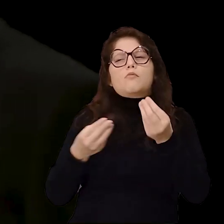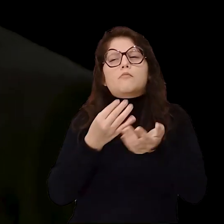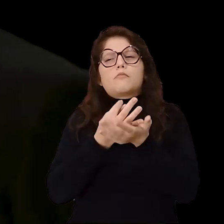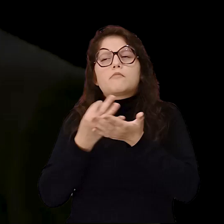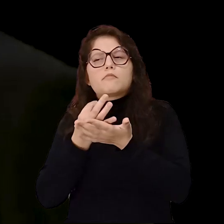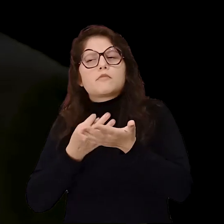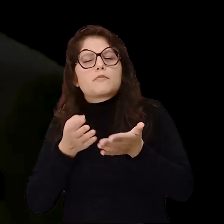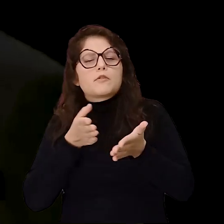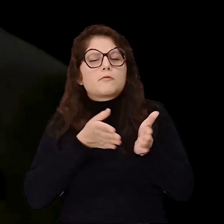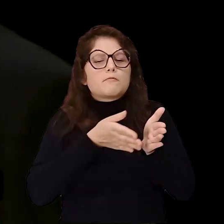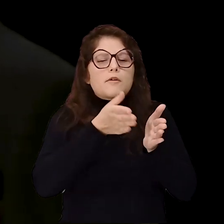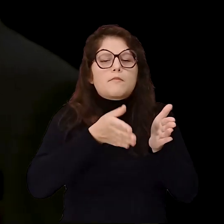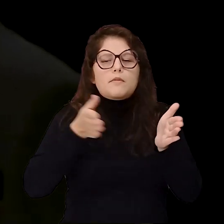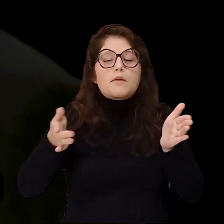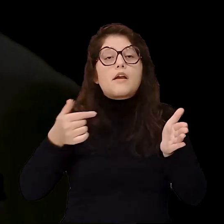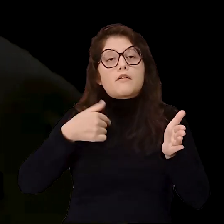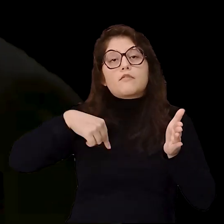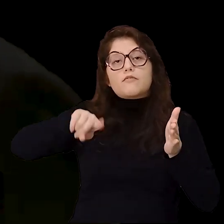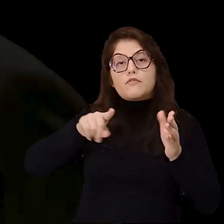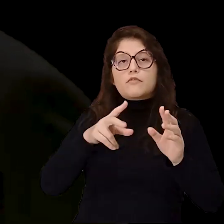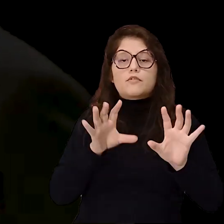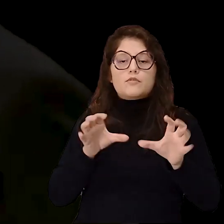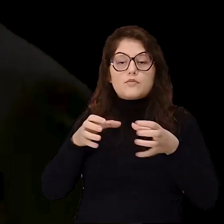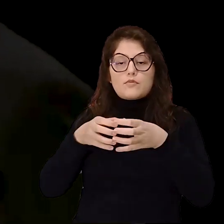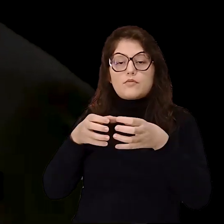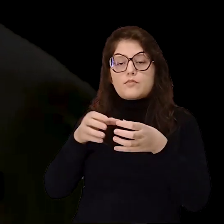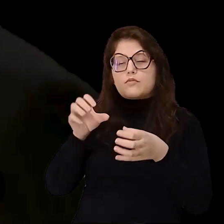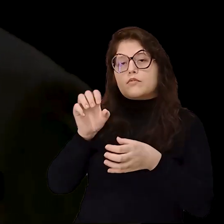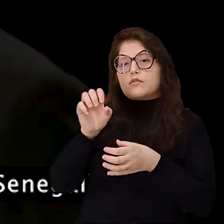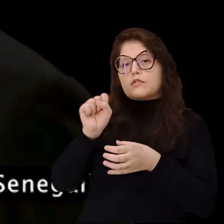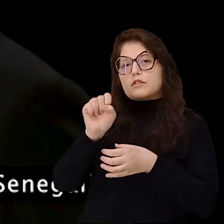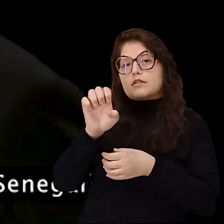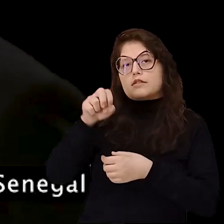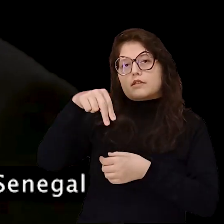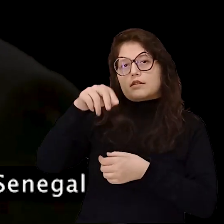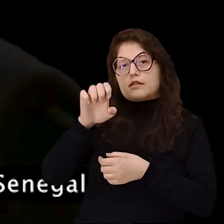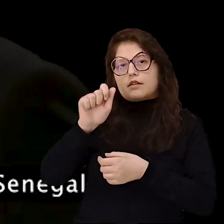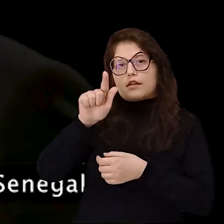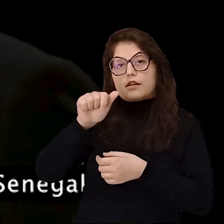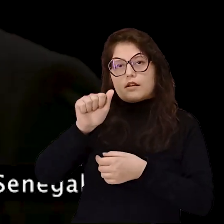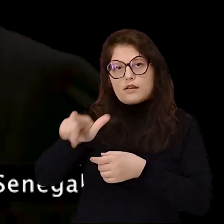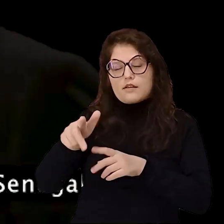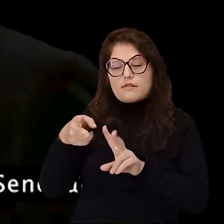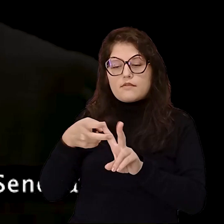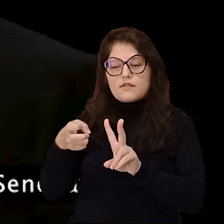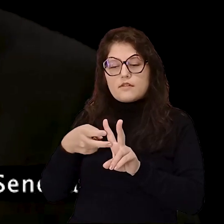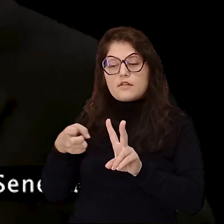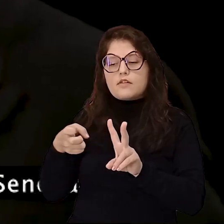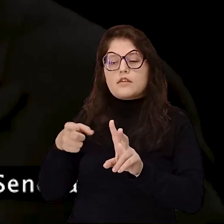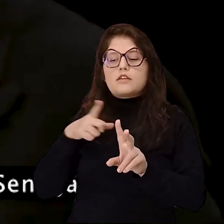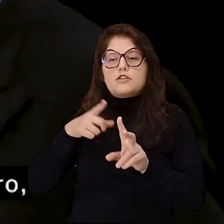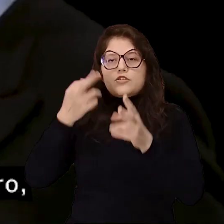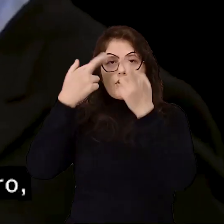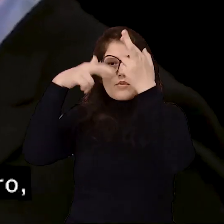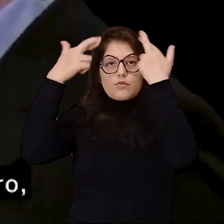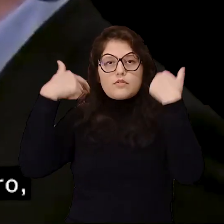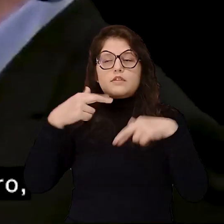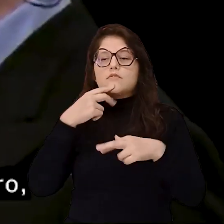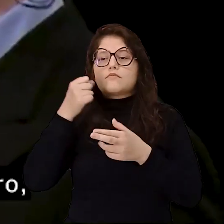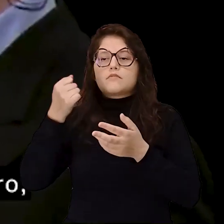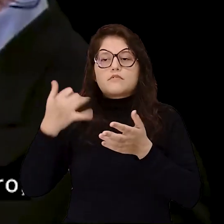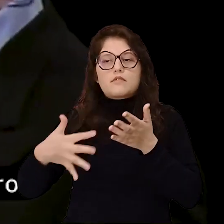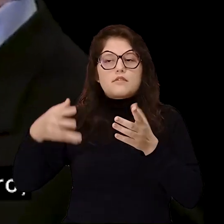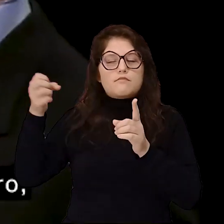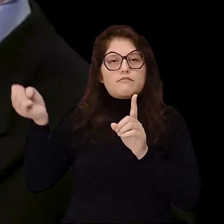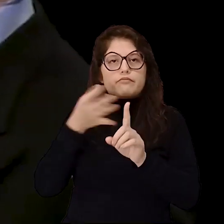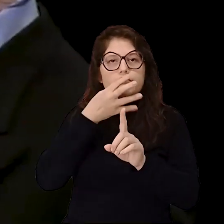at alternative treatments, I also gained perspective on other treatments. I went through a tribal exorcism in Senegal that involved a great